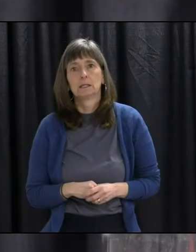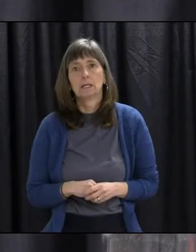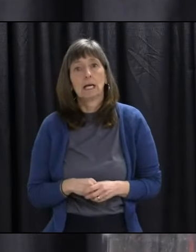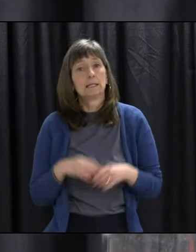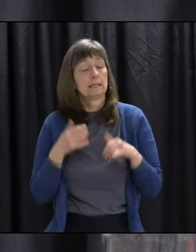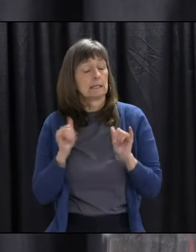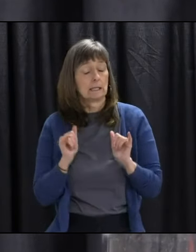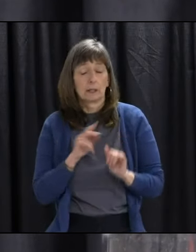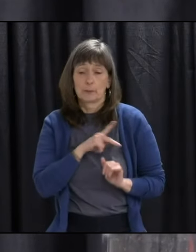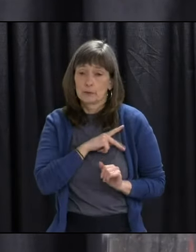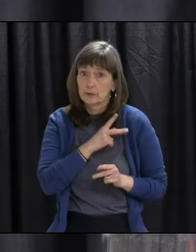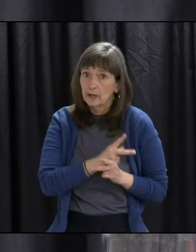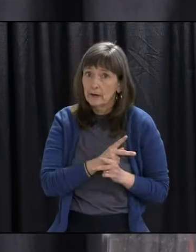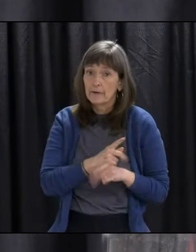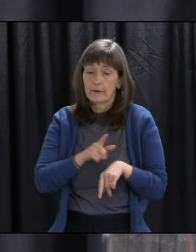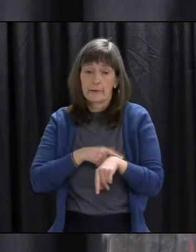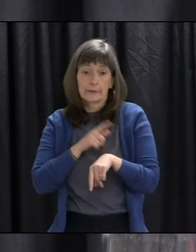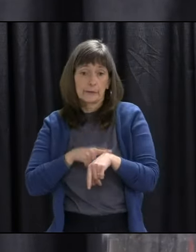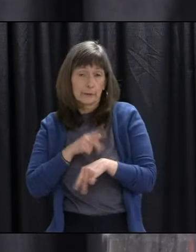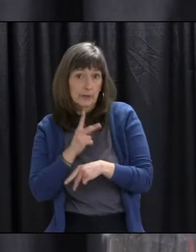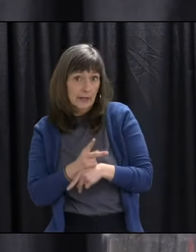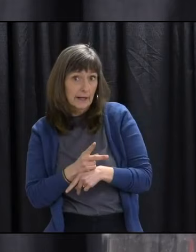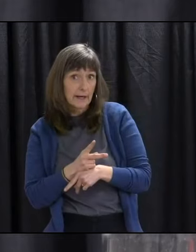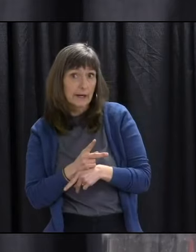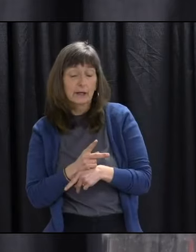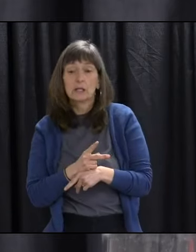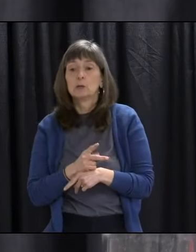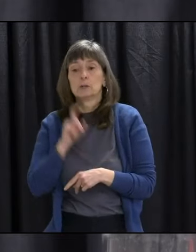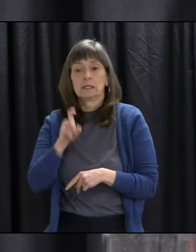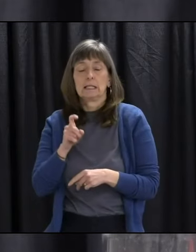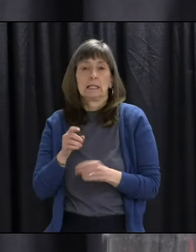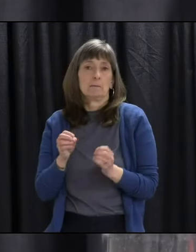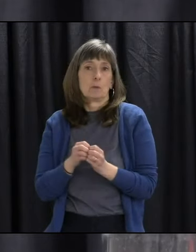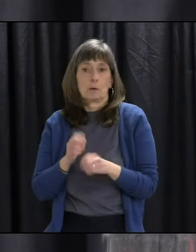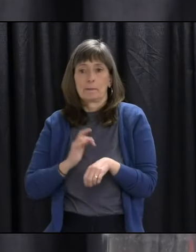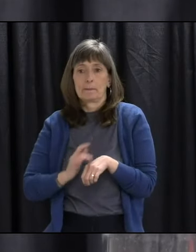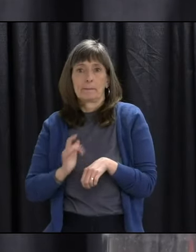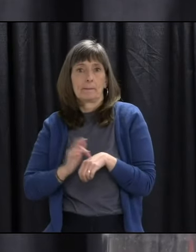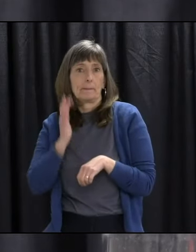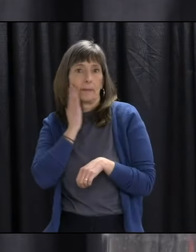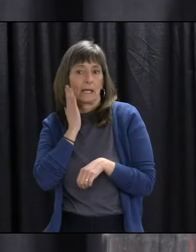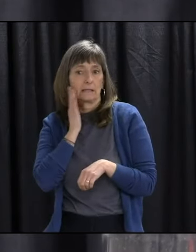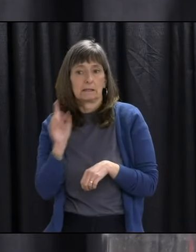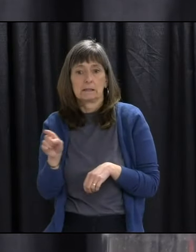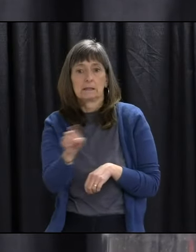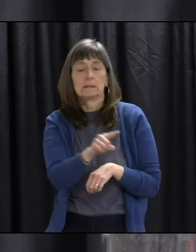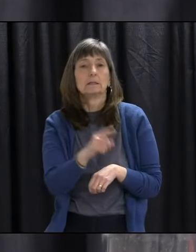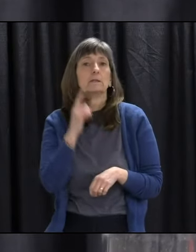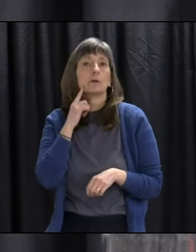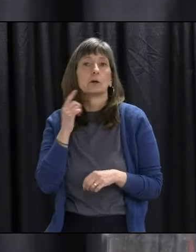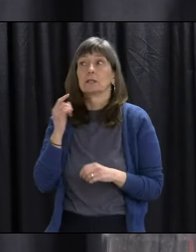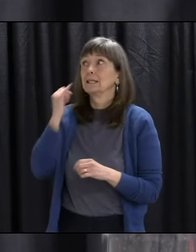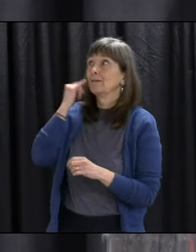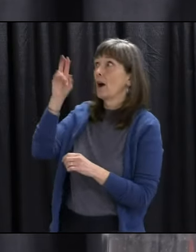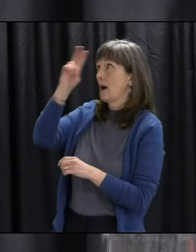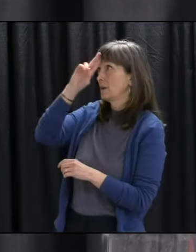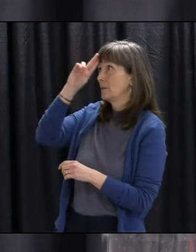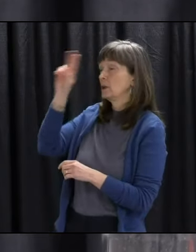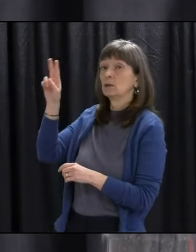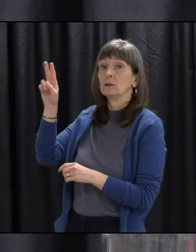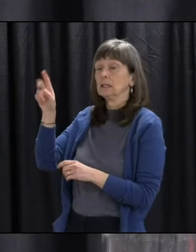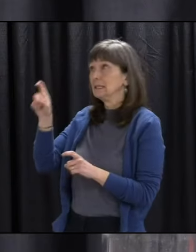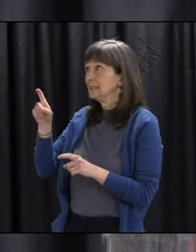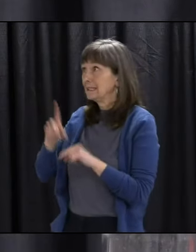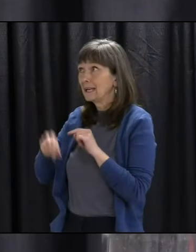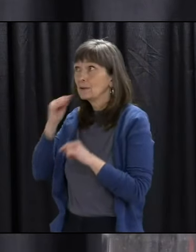home and long-term care availability for people in healthcare. That doesn't go away